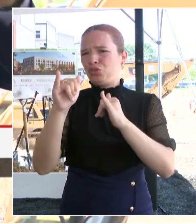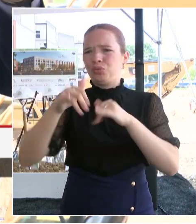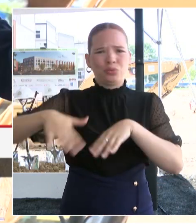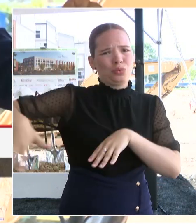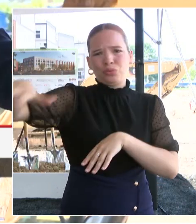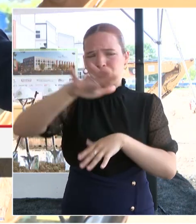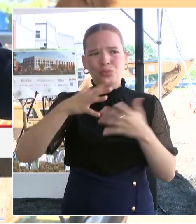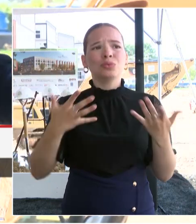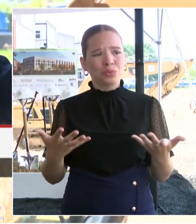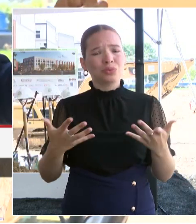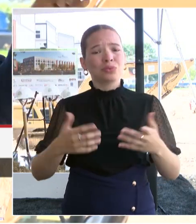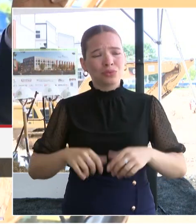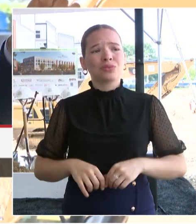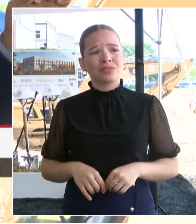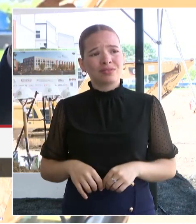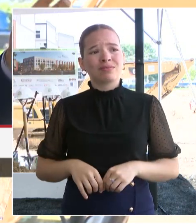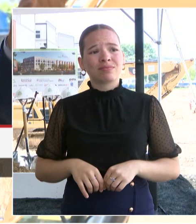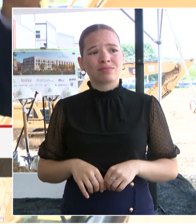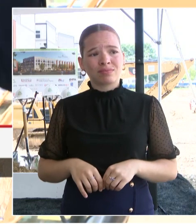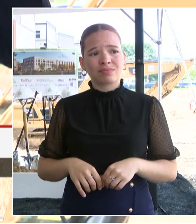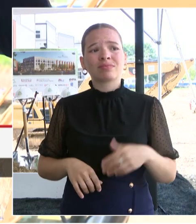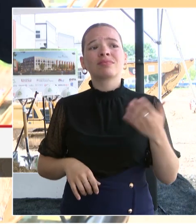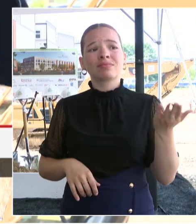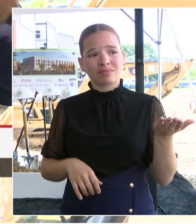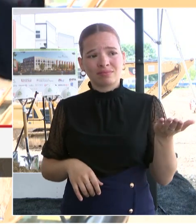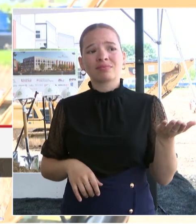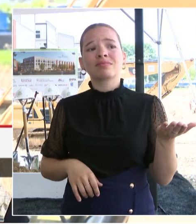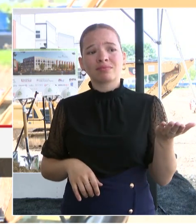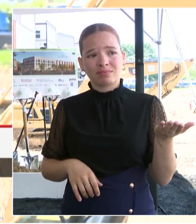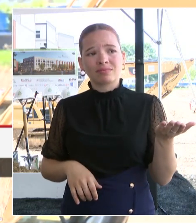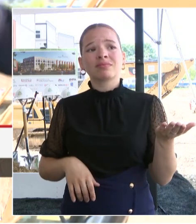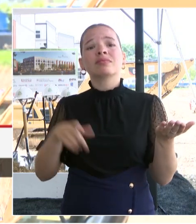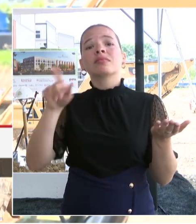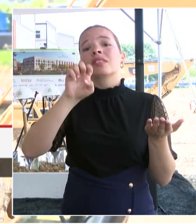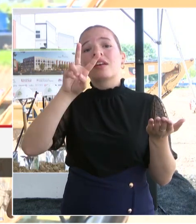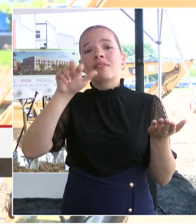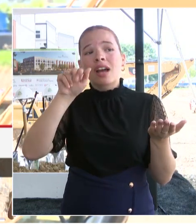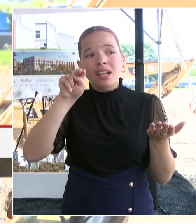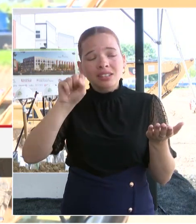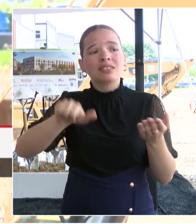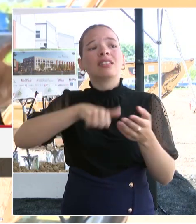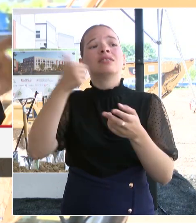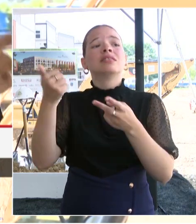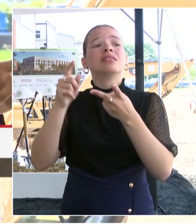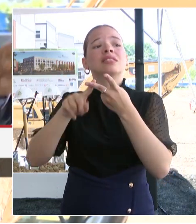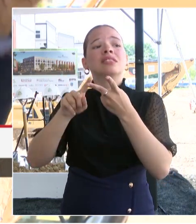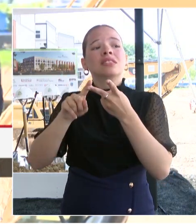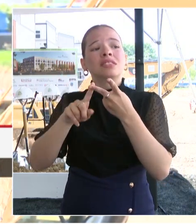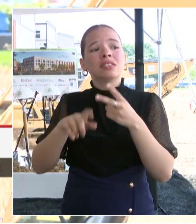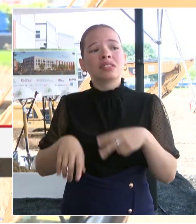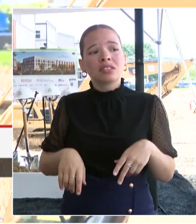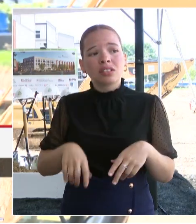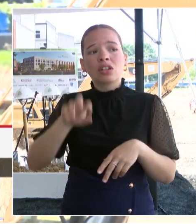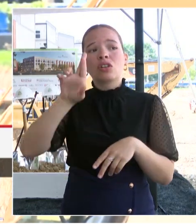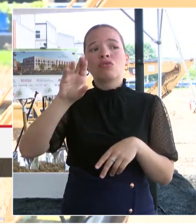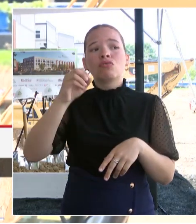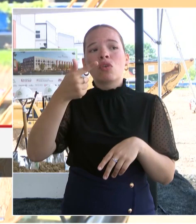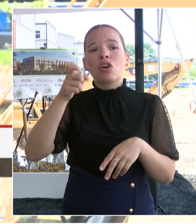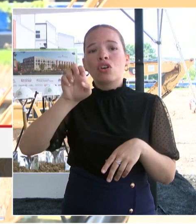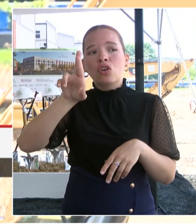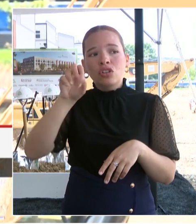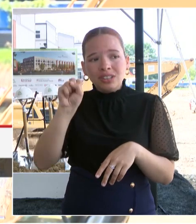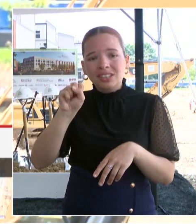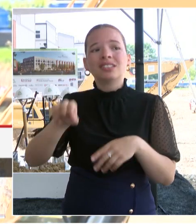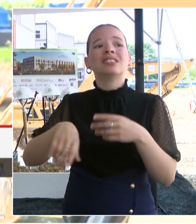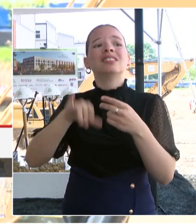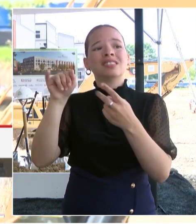and Barbara Rogers, the president of the LRCA, just tireless leaders. There she is back there. So we talk about that in this project.